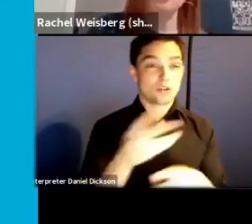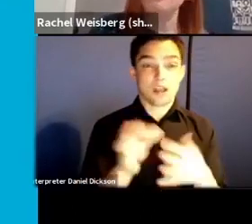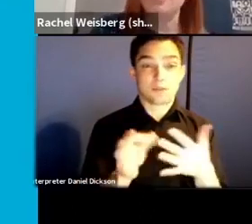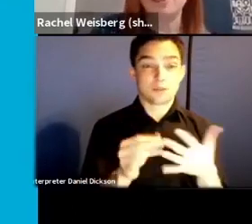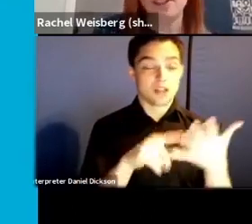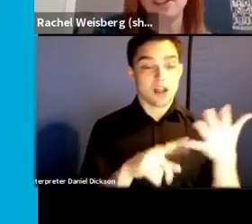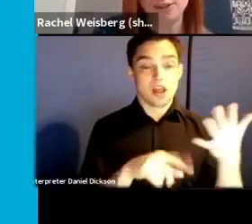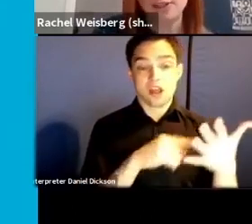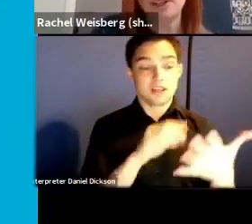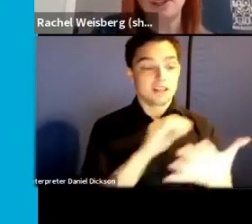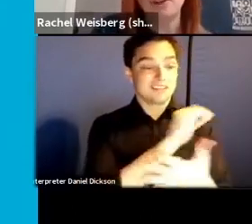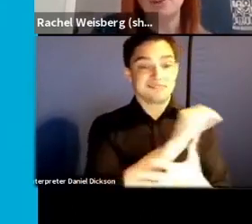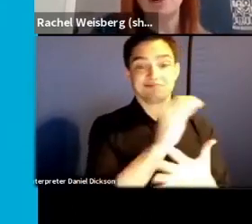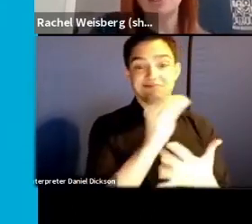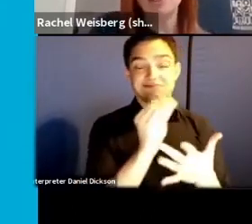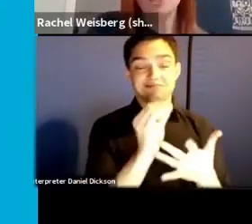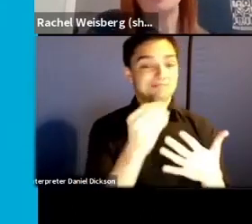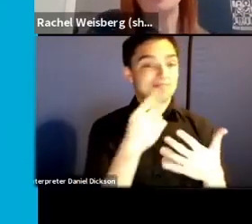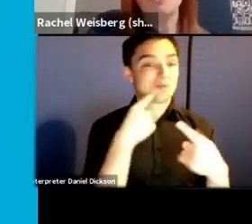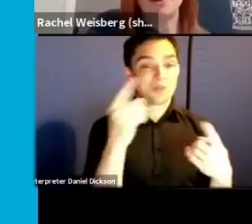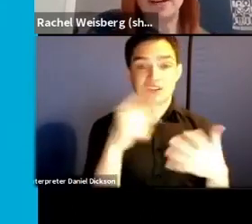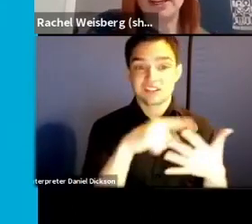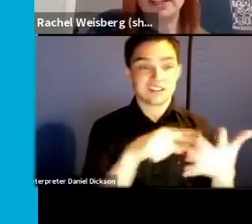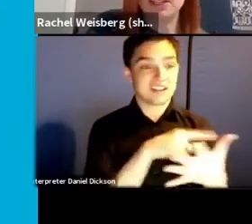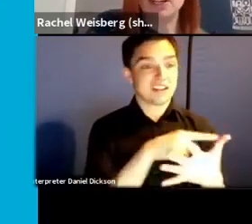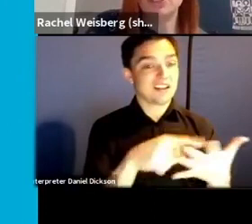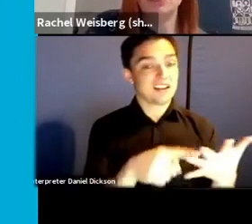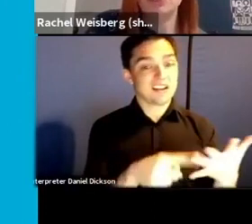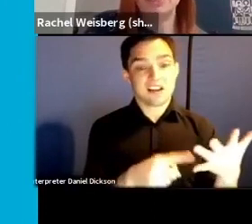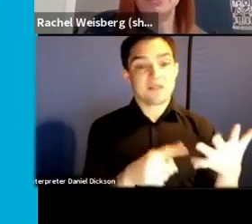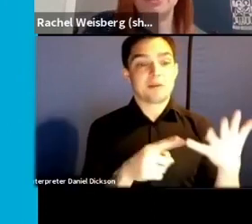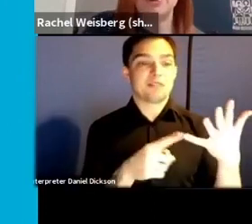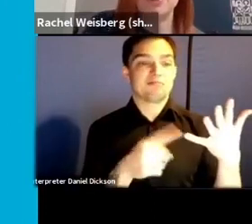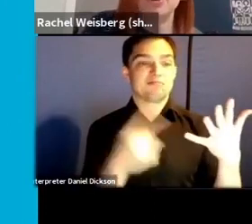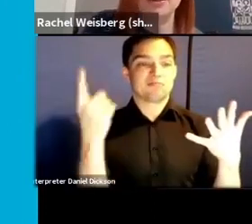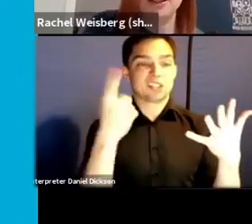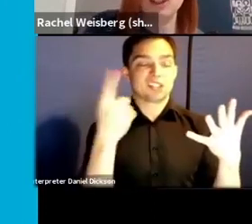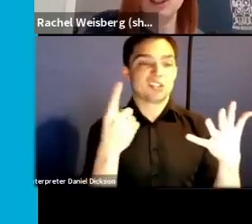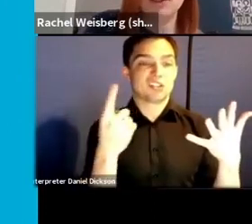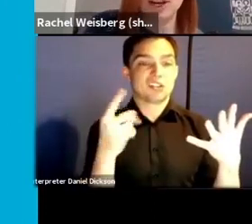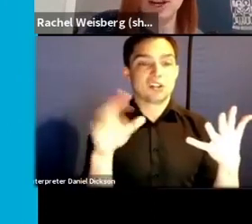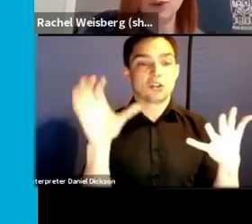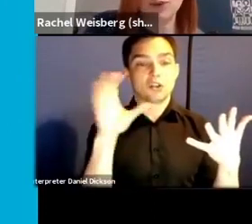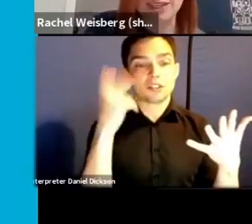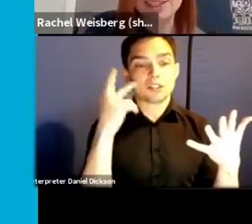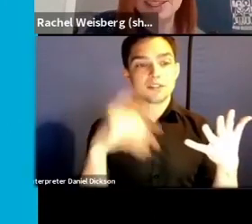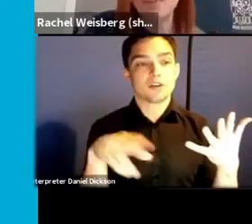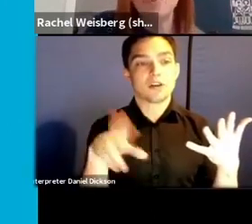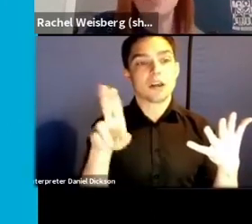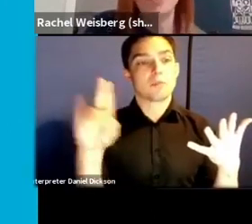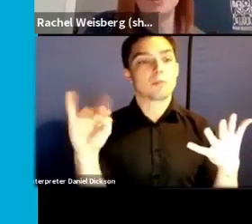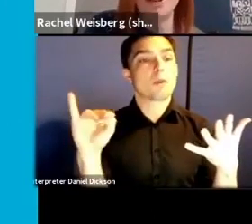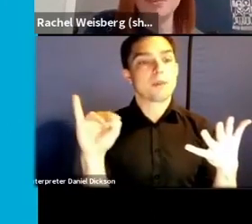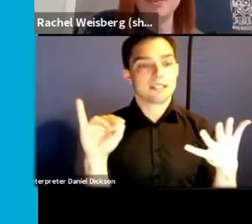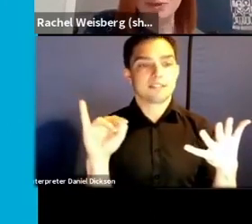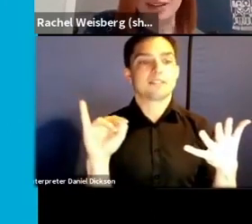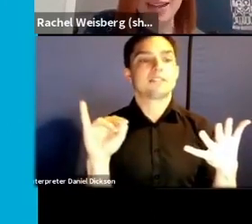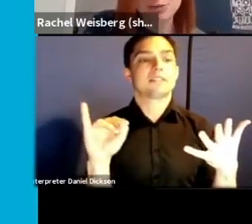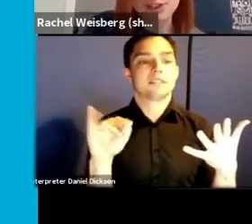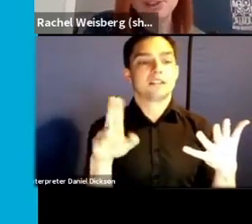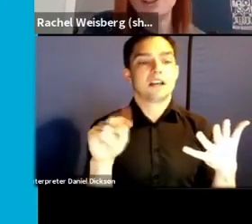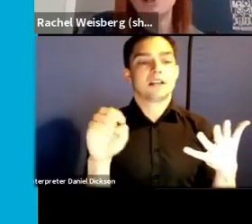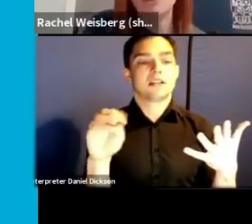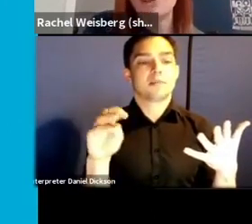where none of these other options are going to work, you may want to consider looking to see whether you'd be eligible for unemployment. We are not